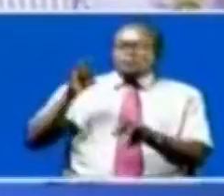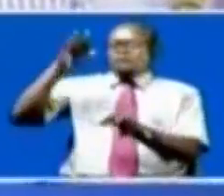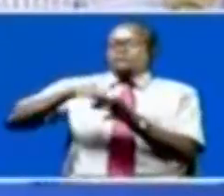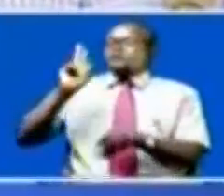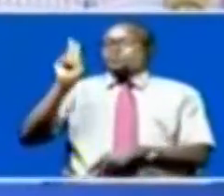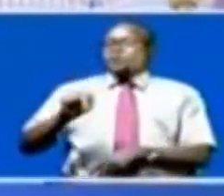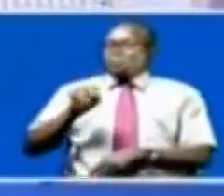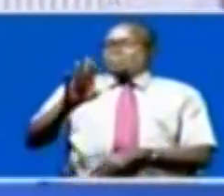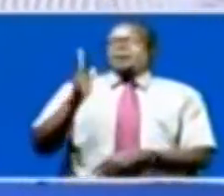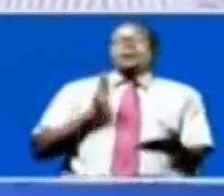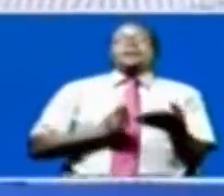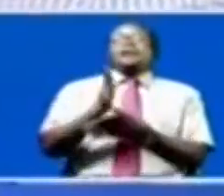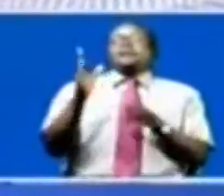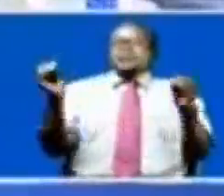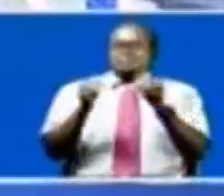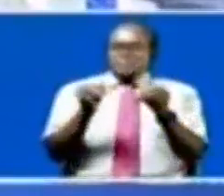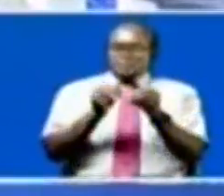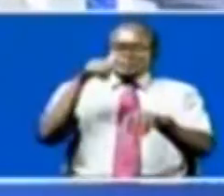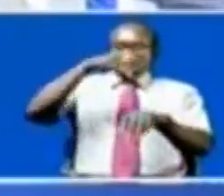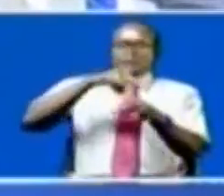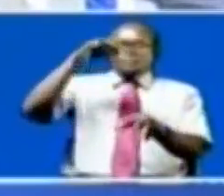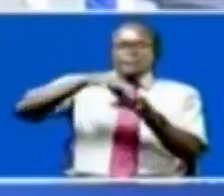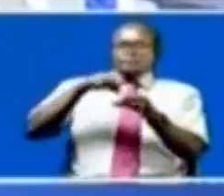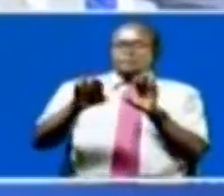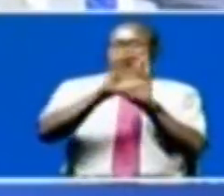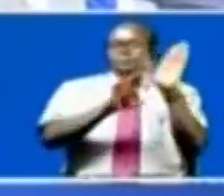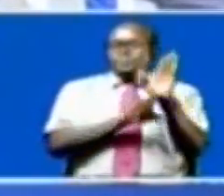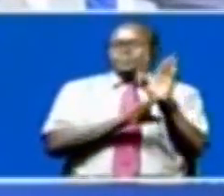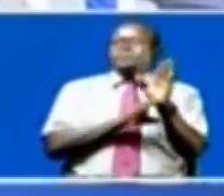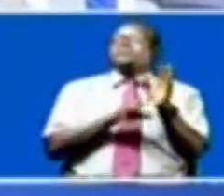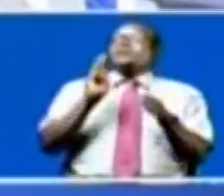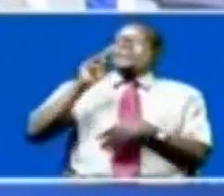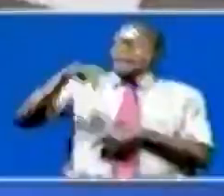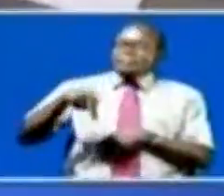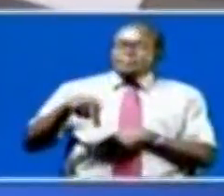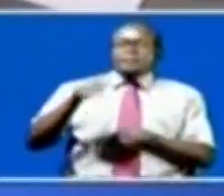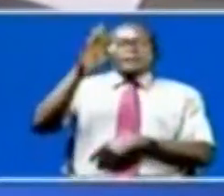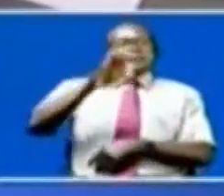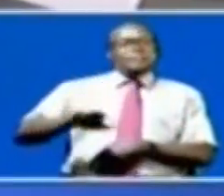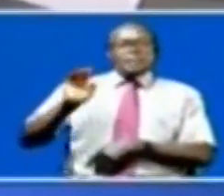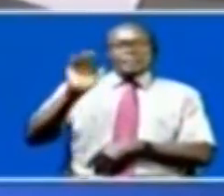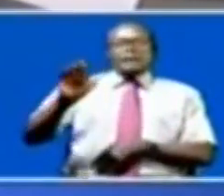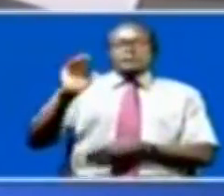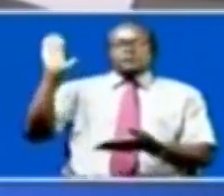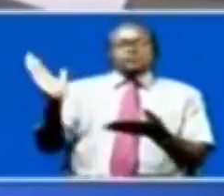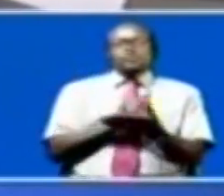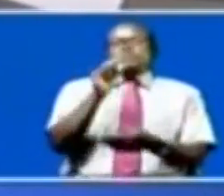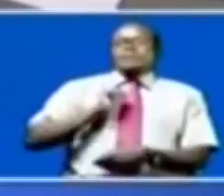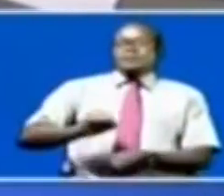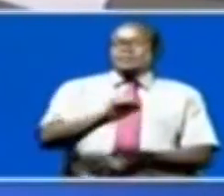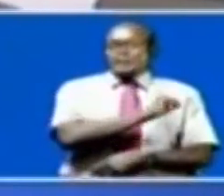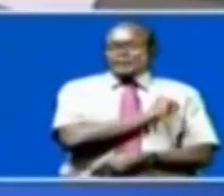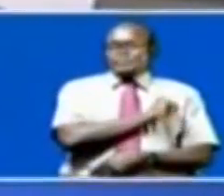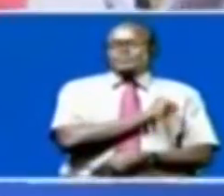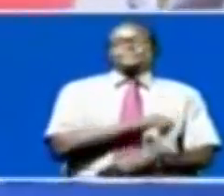yes. Tukutane kwa kiwanja. The referendum push has seen a section of lawmakers in the National Assembly call for the scrapping of the Senate in a